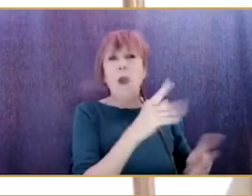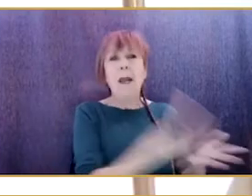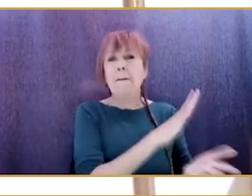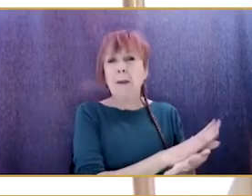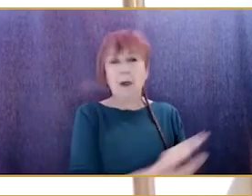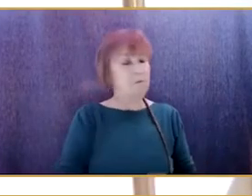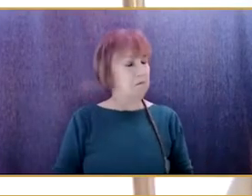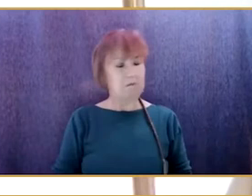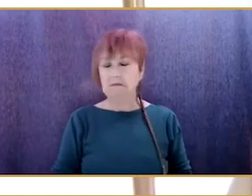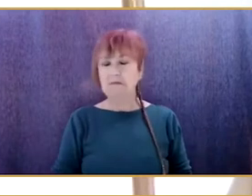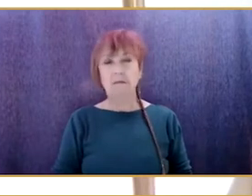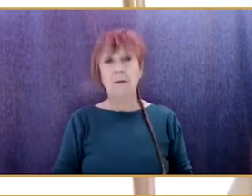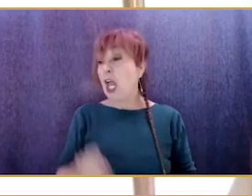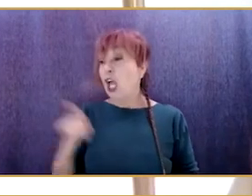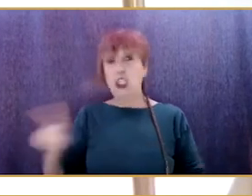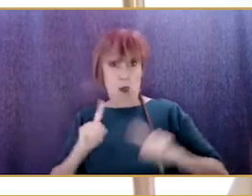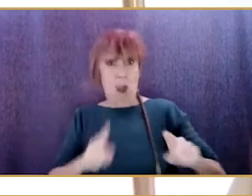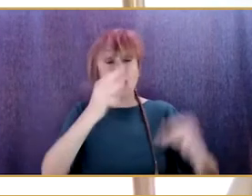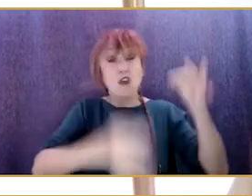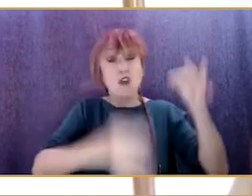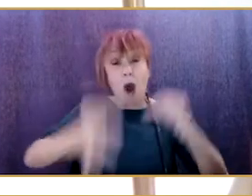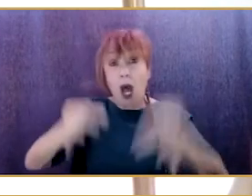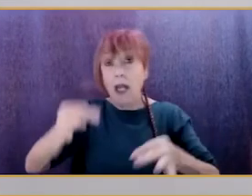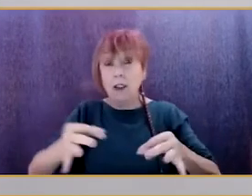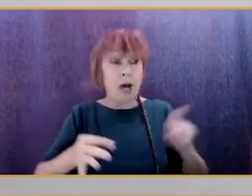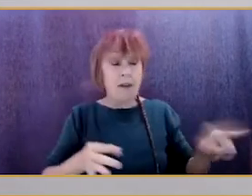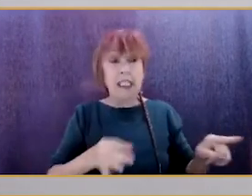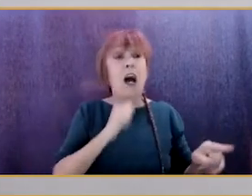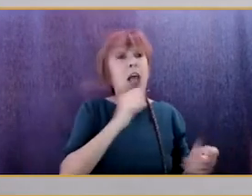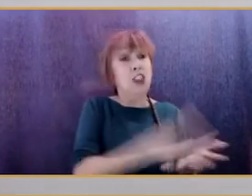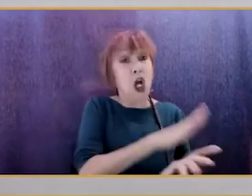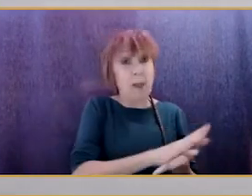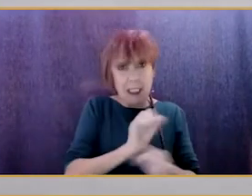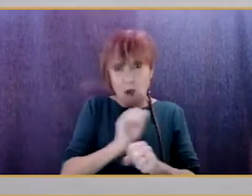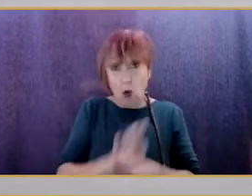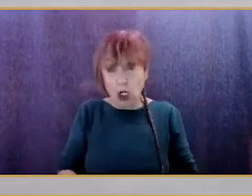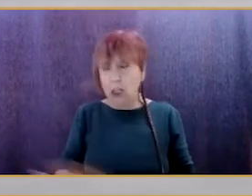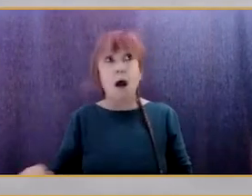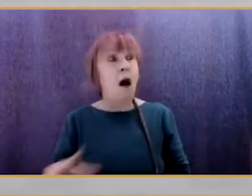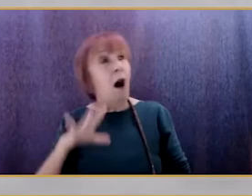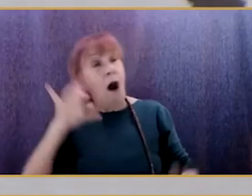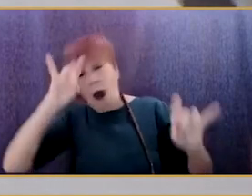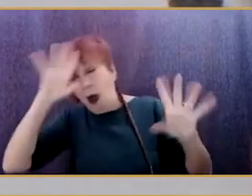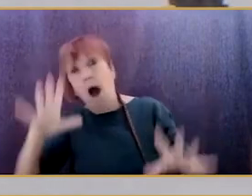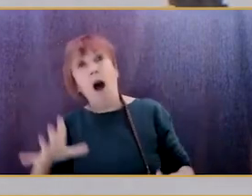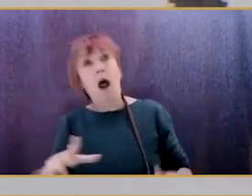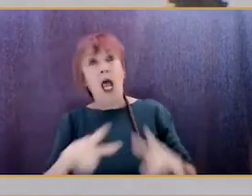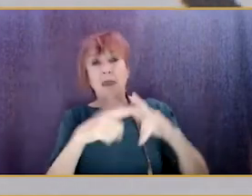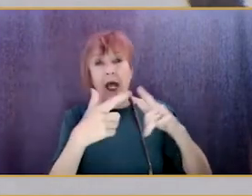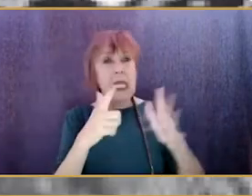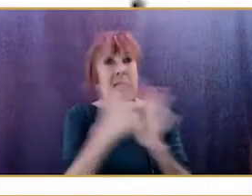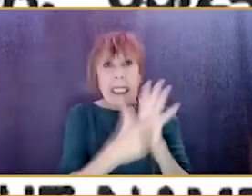attending the trials of undocumented workers and being horrified at the legal language, the